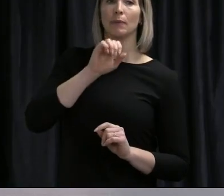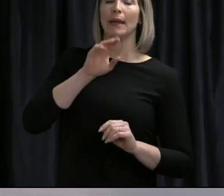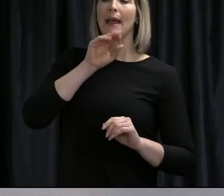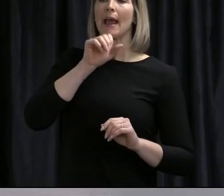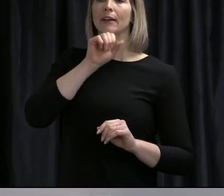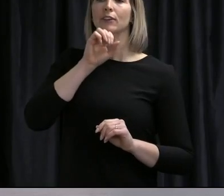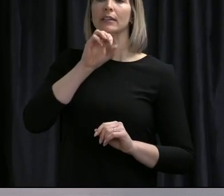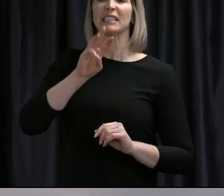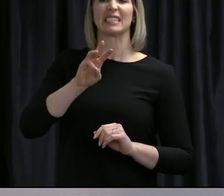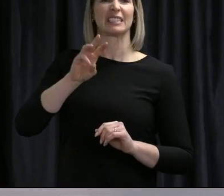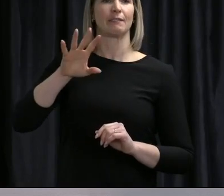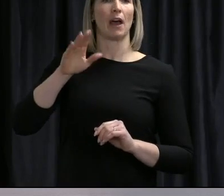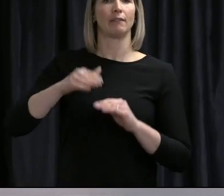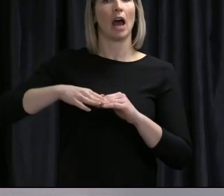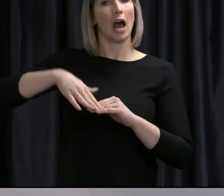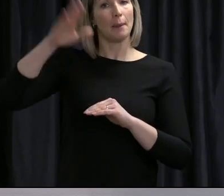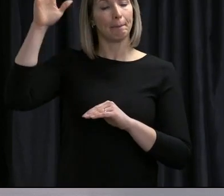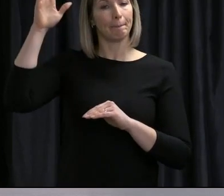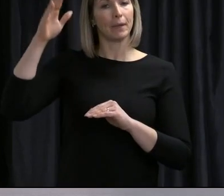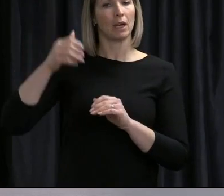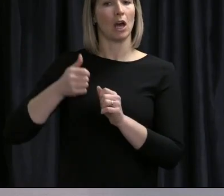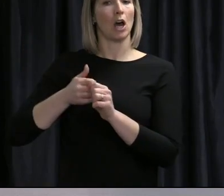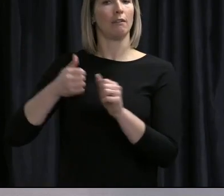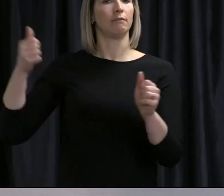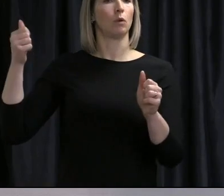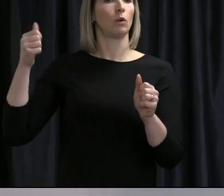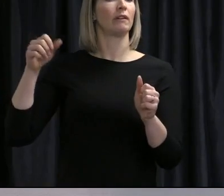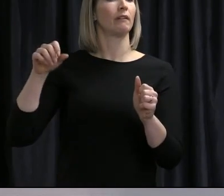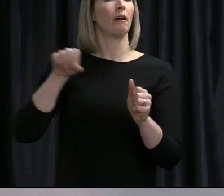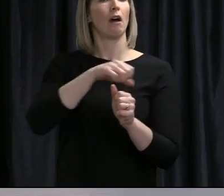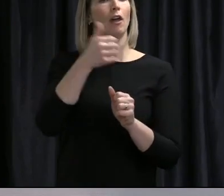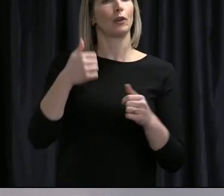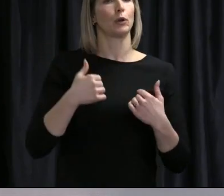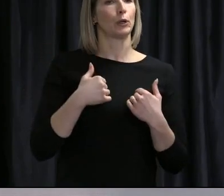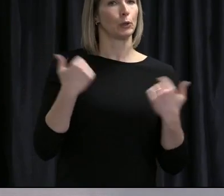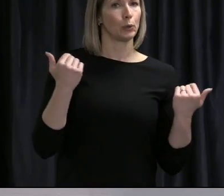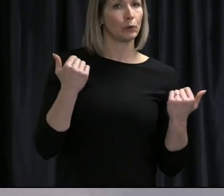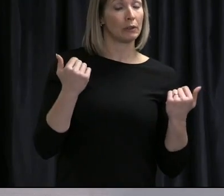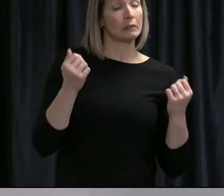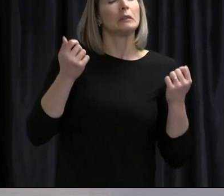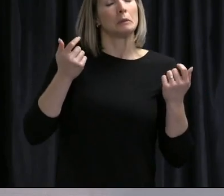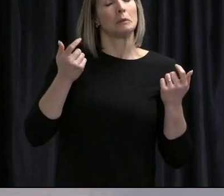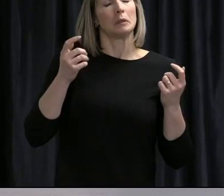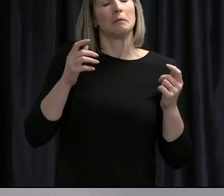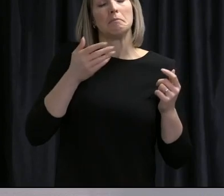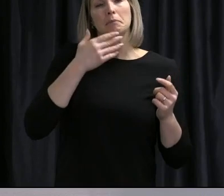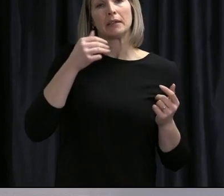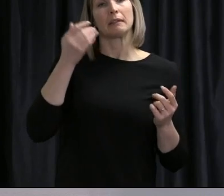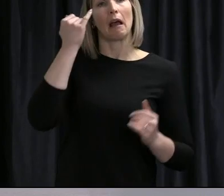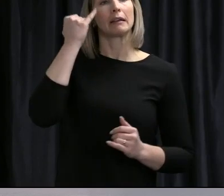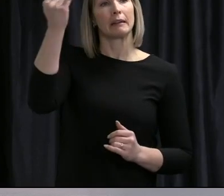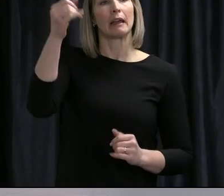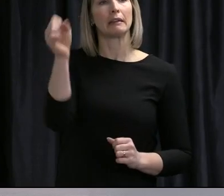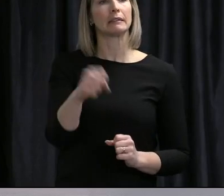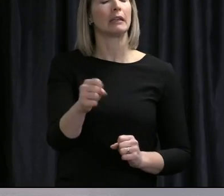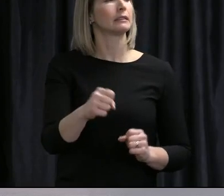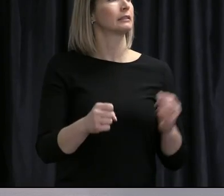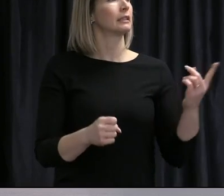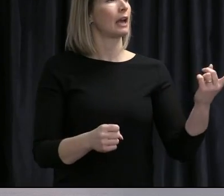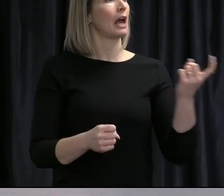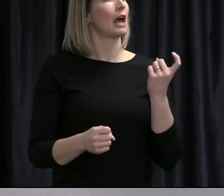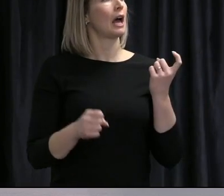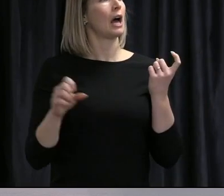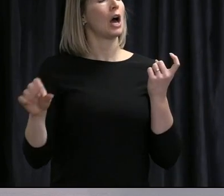were able to isolate themselves from other people as much as possible. So that's where we are with that. Some people are asking for more guideline